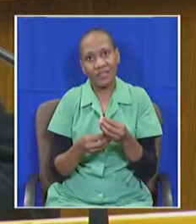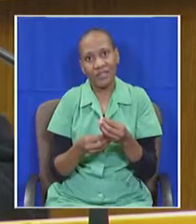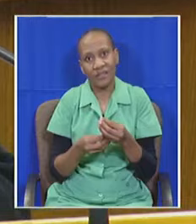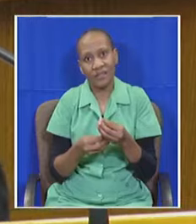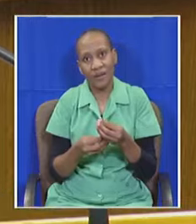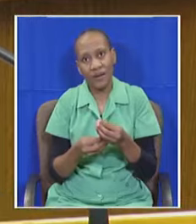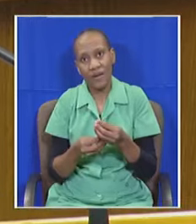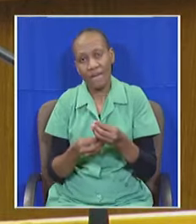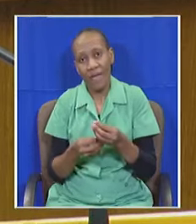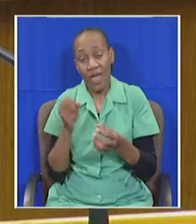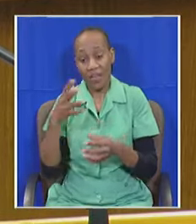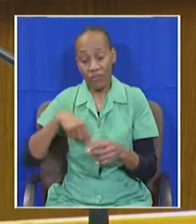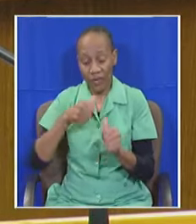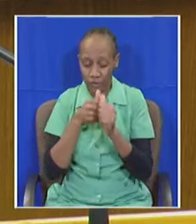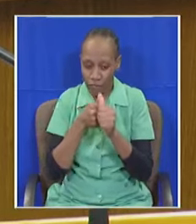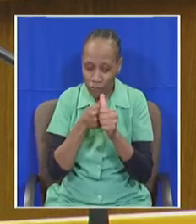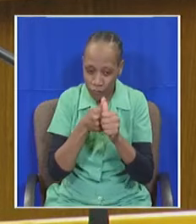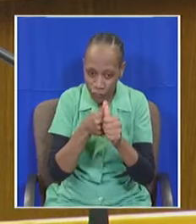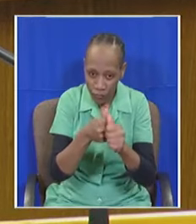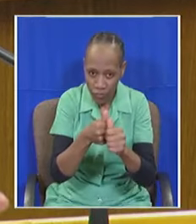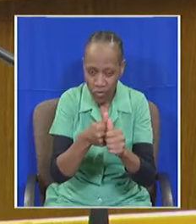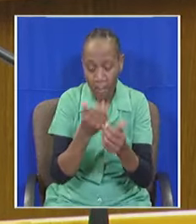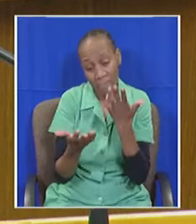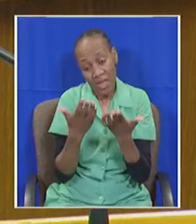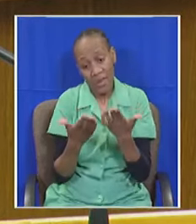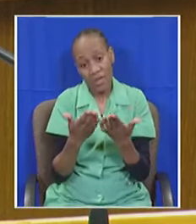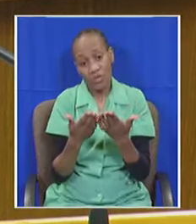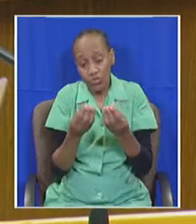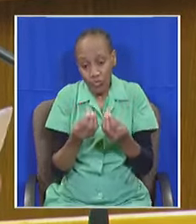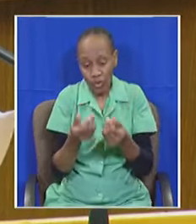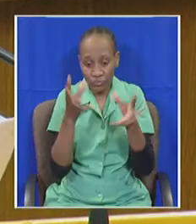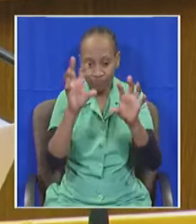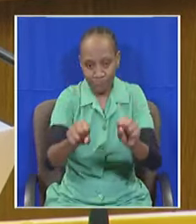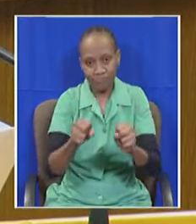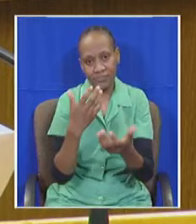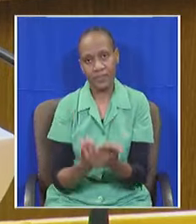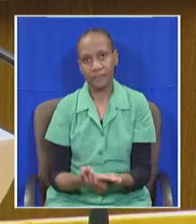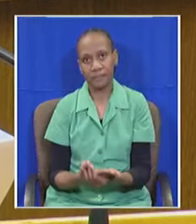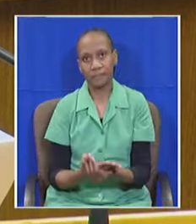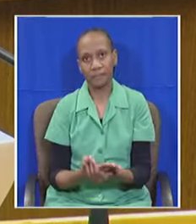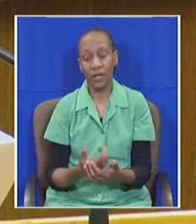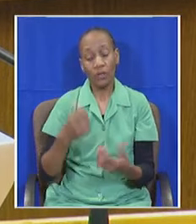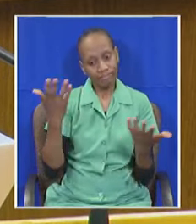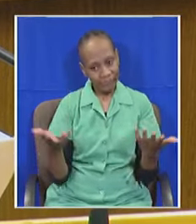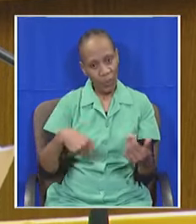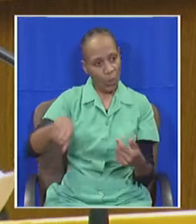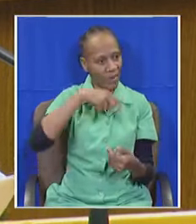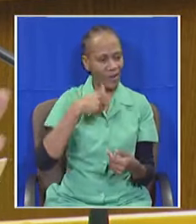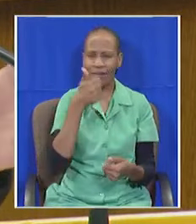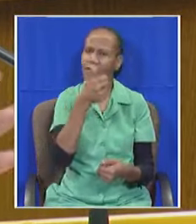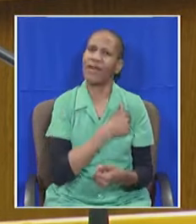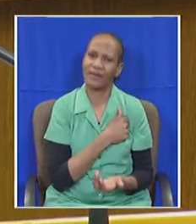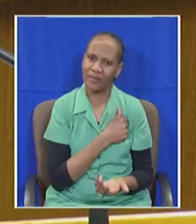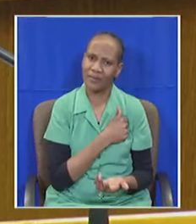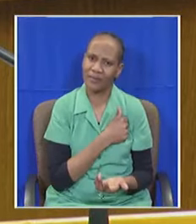route, we may not have had that catastrophe there. So We are also fortunate. South